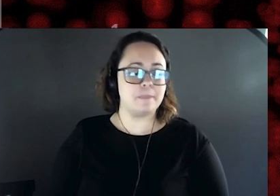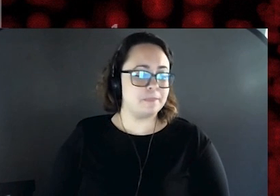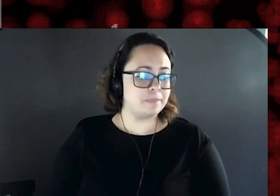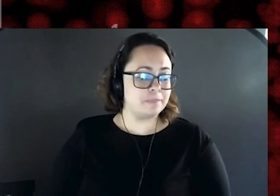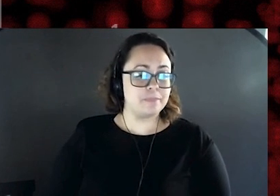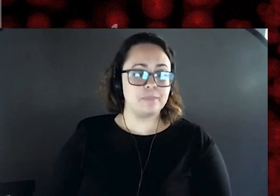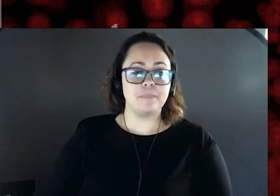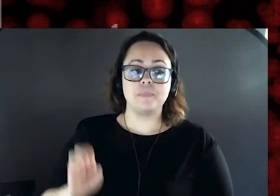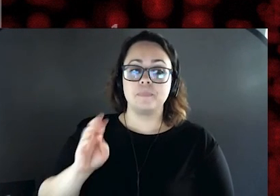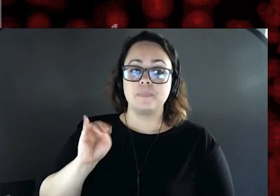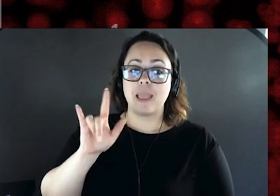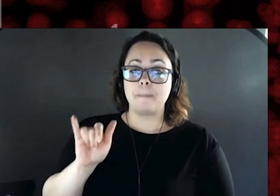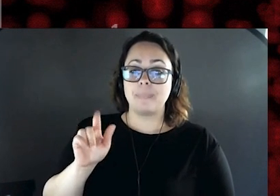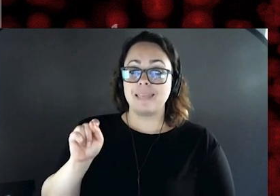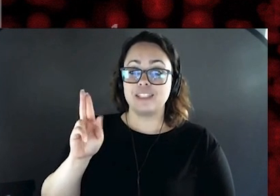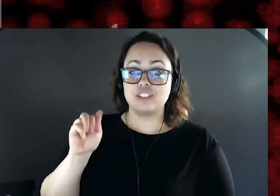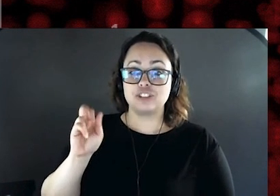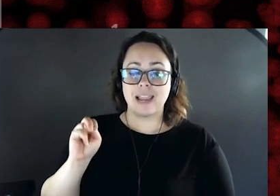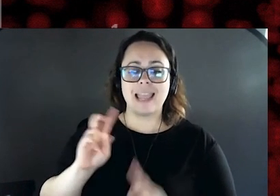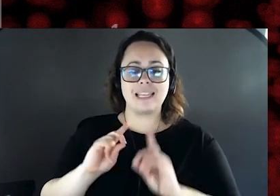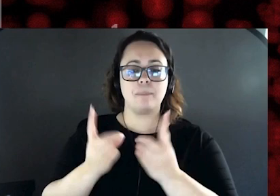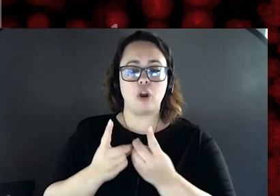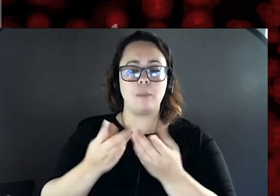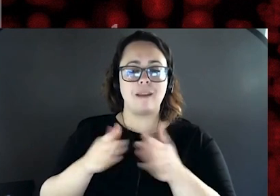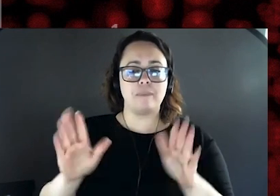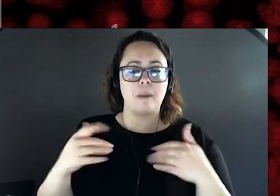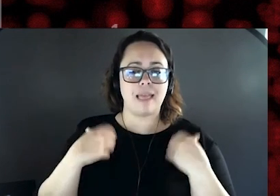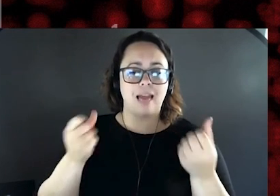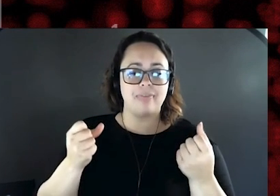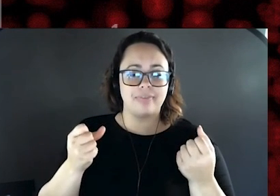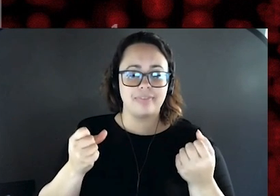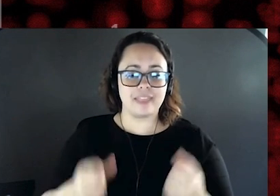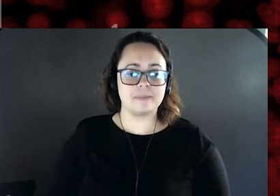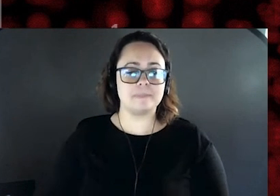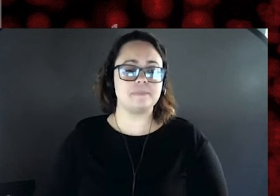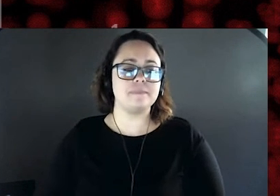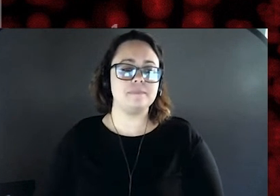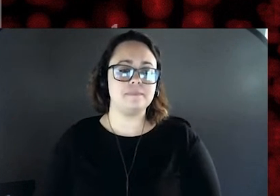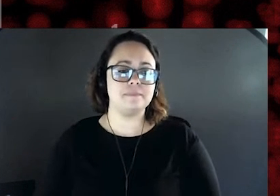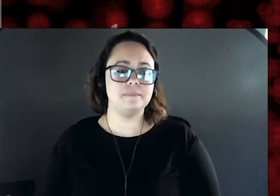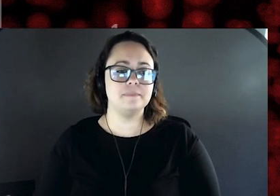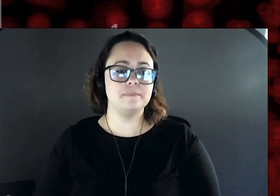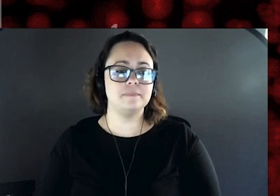From the Department of Public Health, Emily Tran.